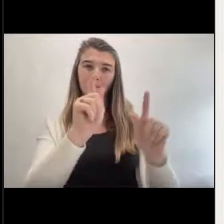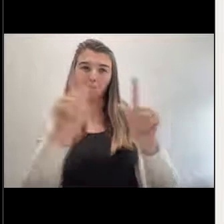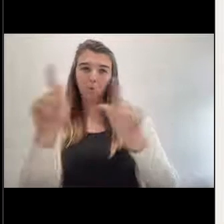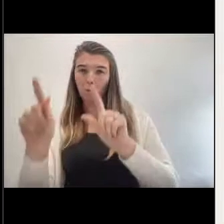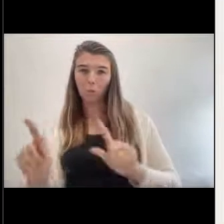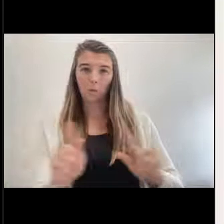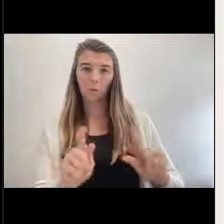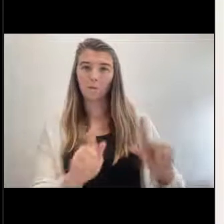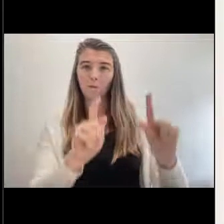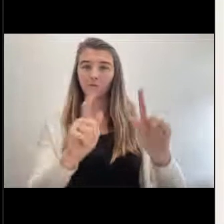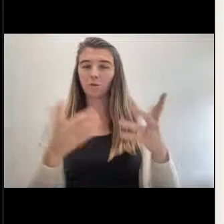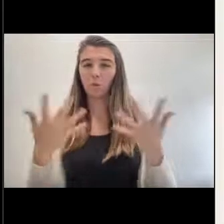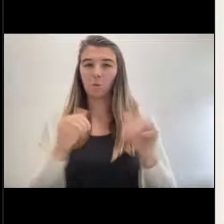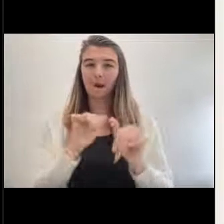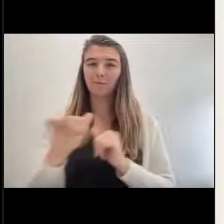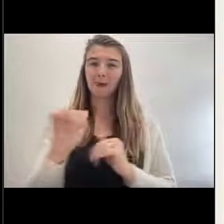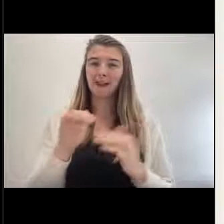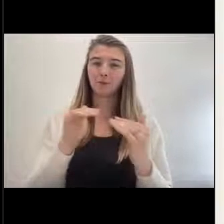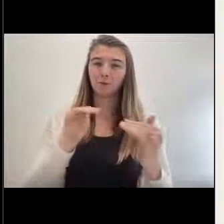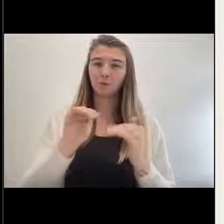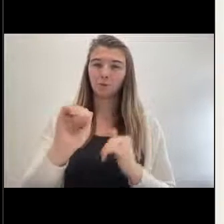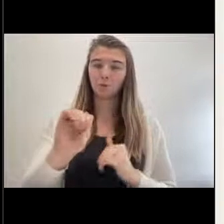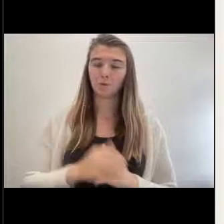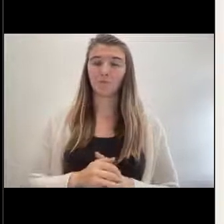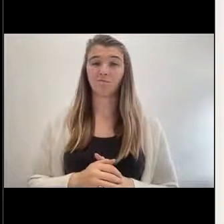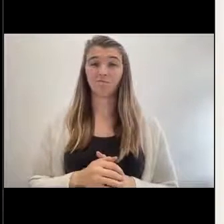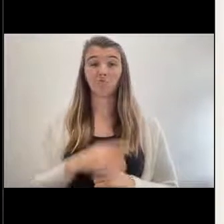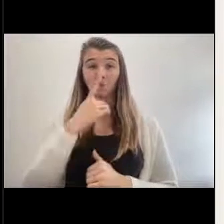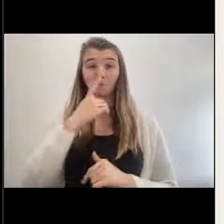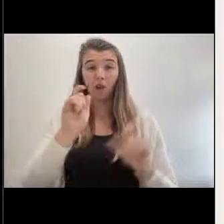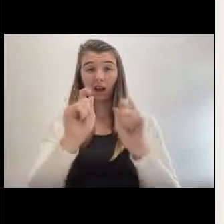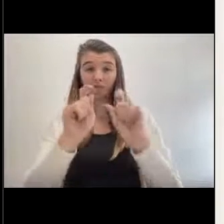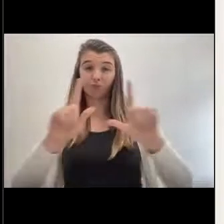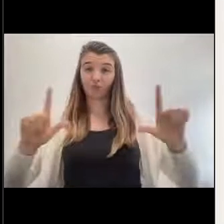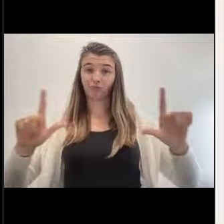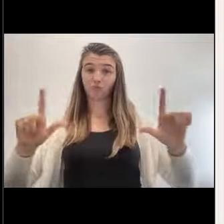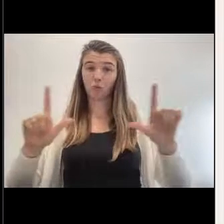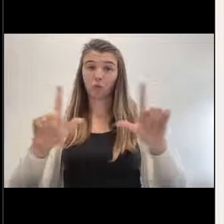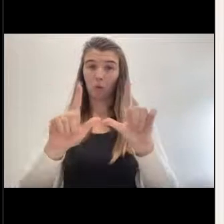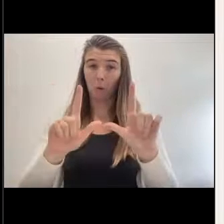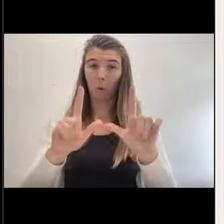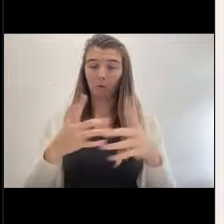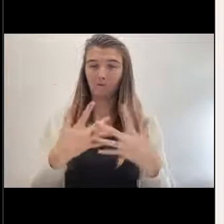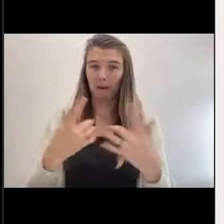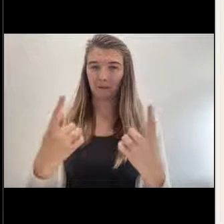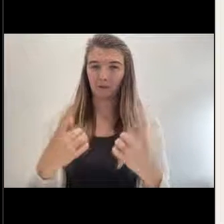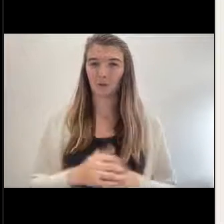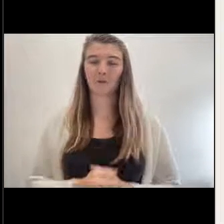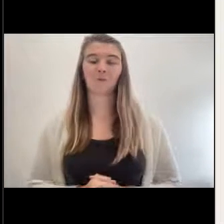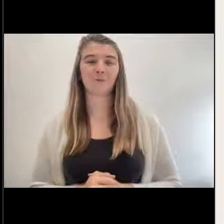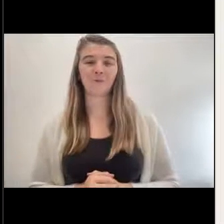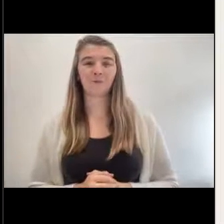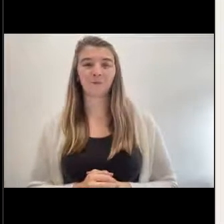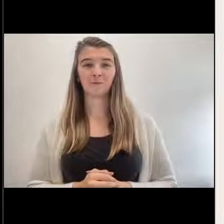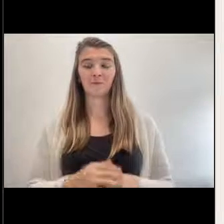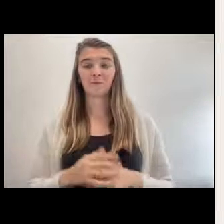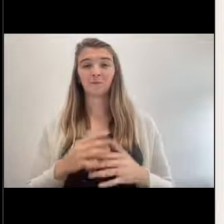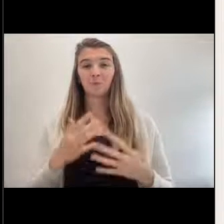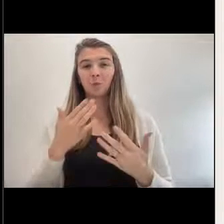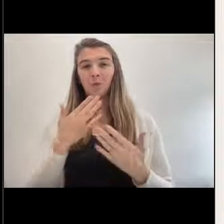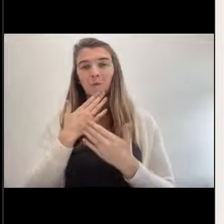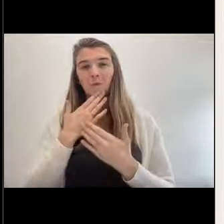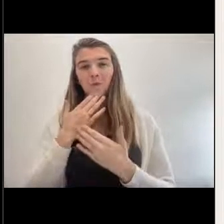make her camera bigger and so on. So just click around on screen to make the most of Rachel. We're delighted that she's with us